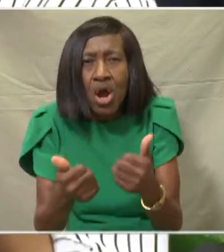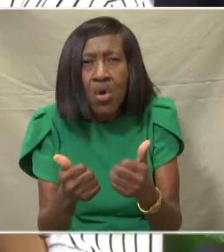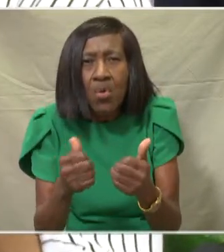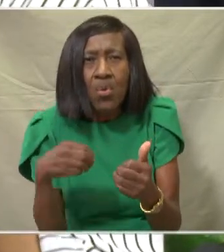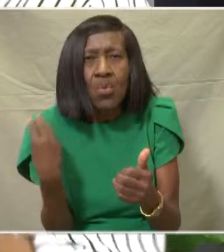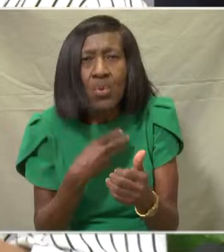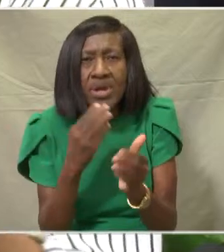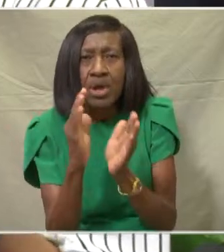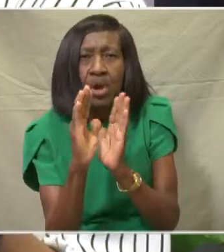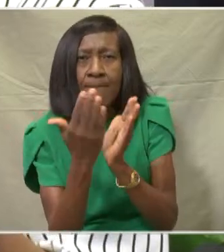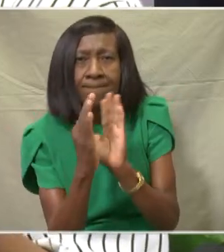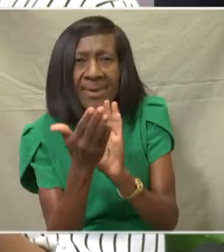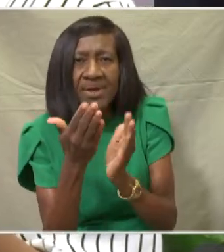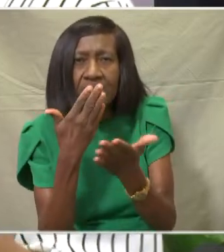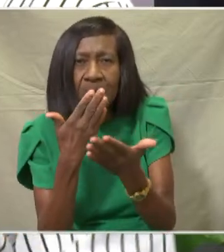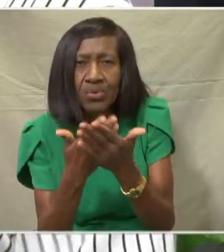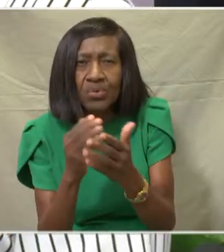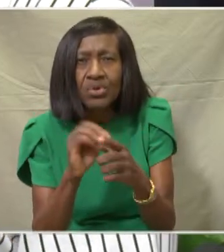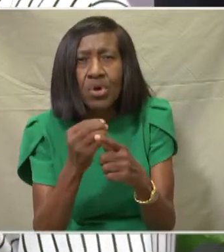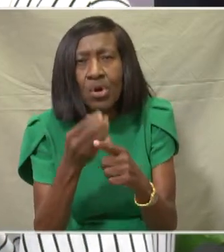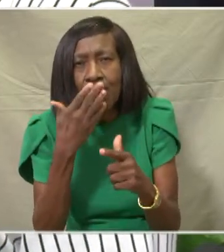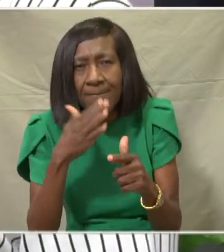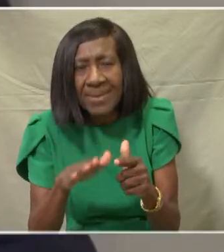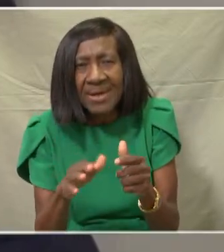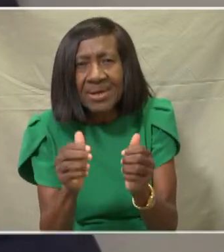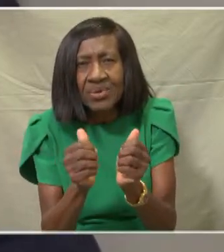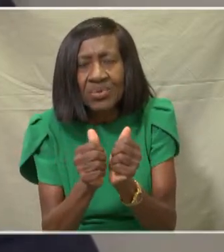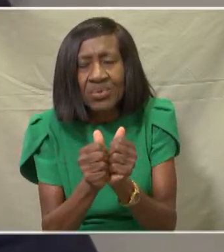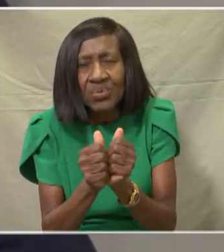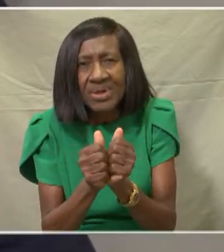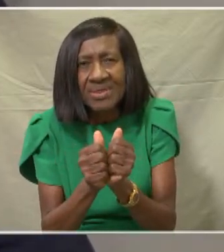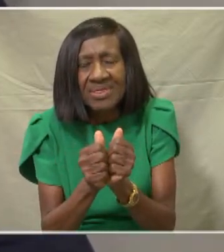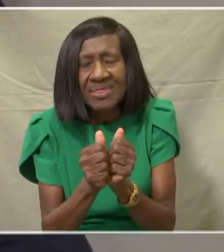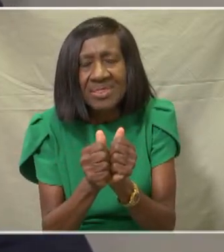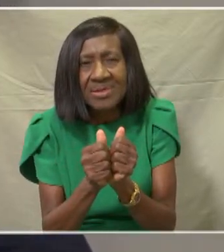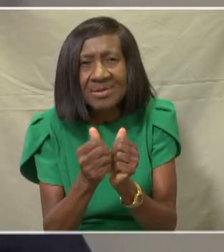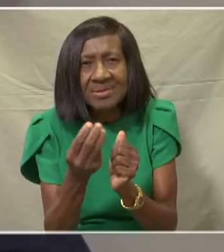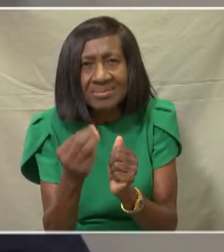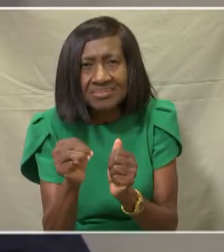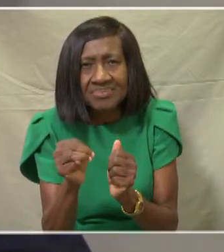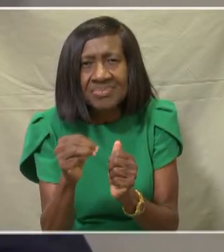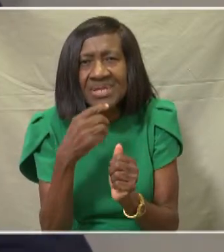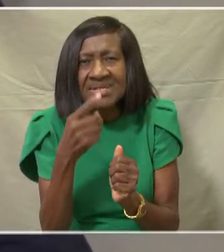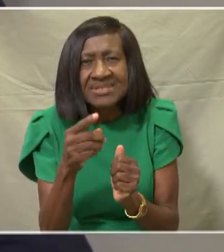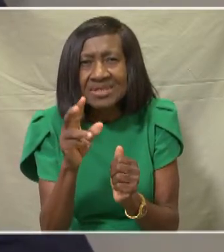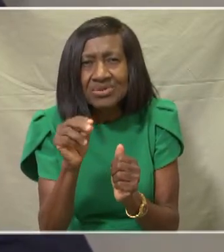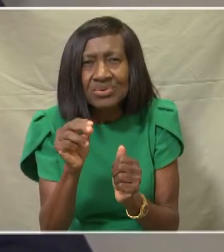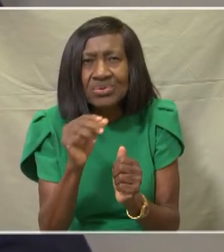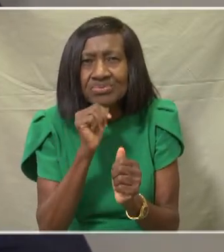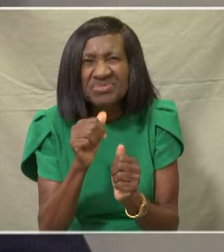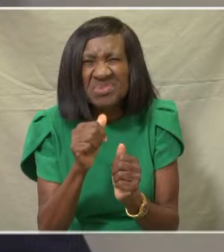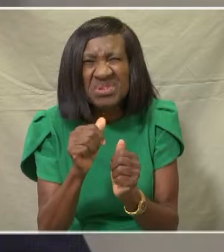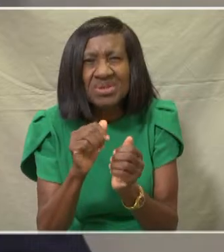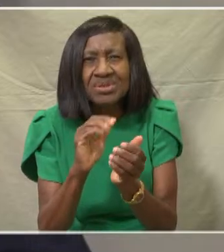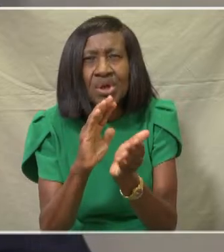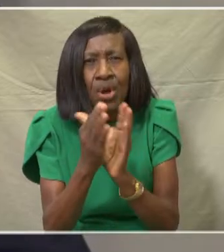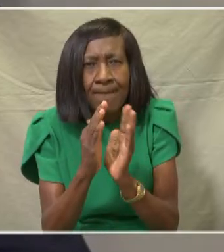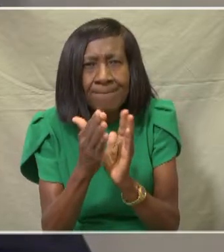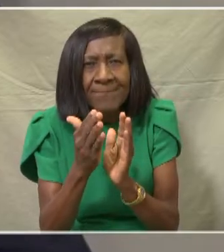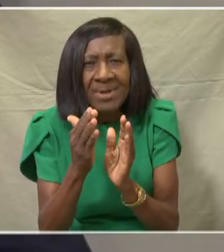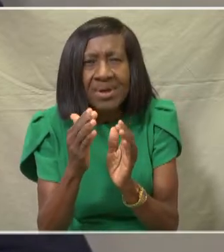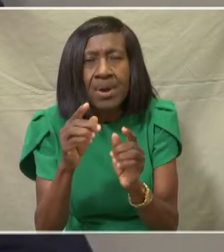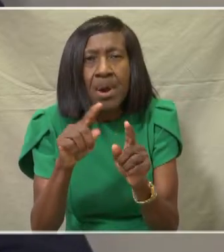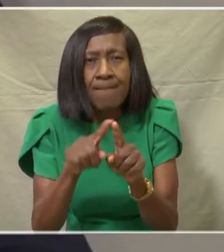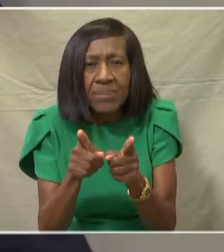or just does or doesn't. I think it's less about comparison and more about simple observation and then making comments from what is